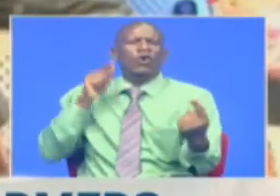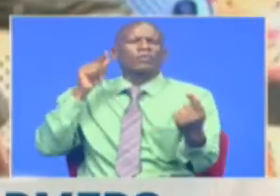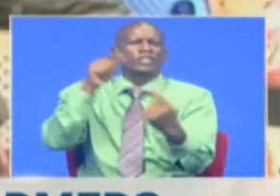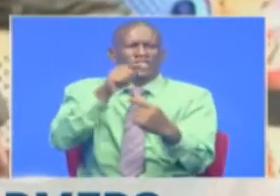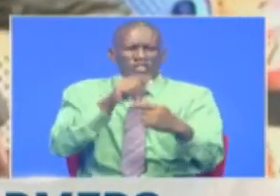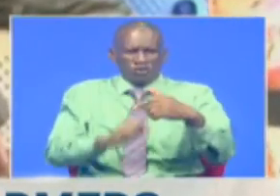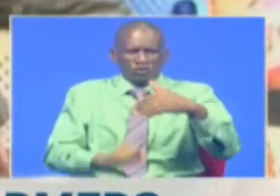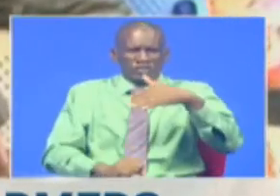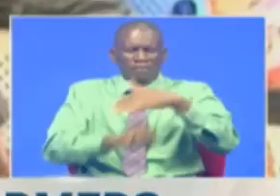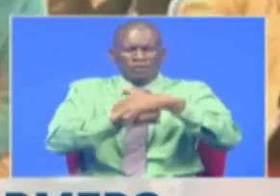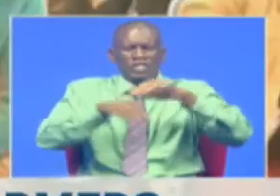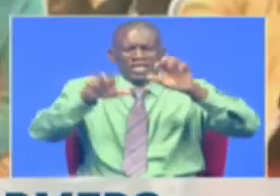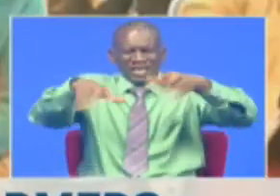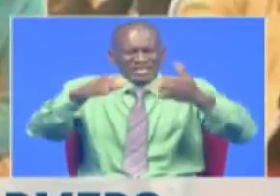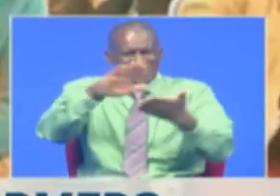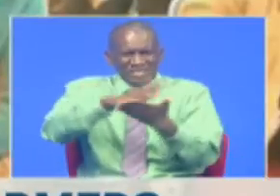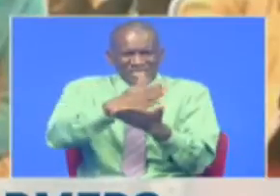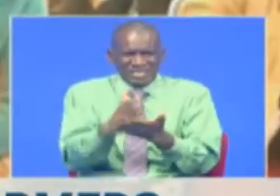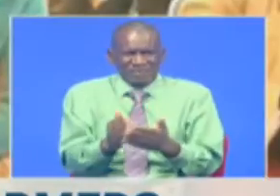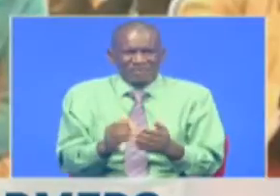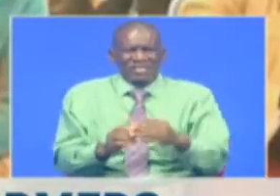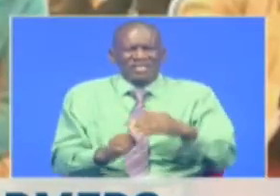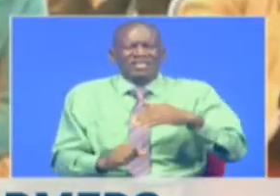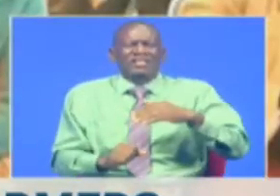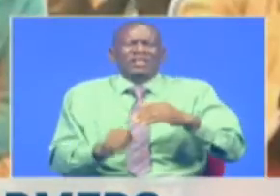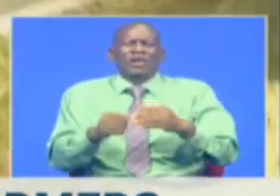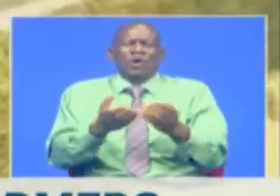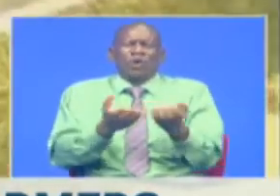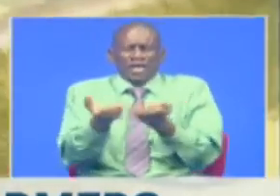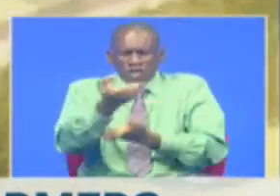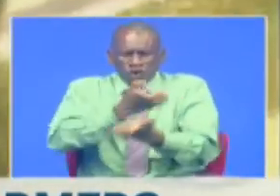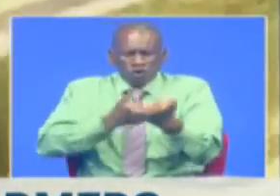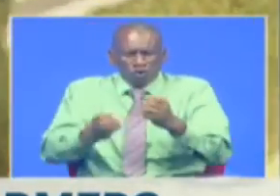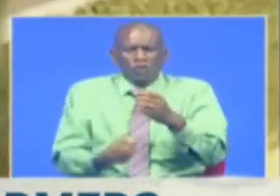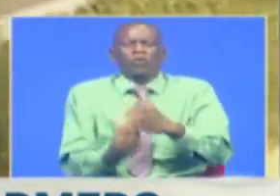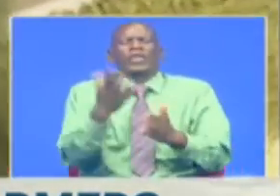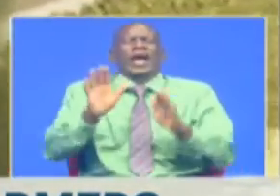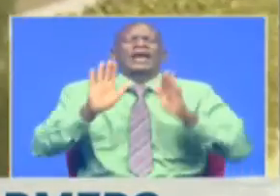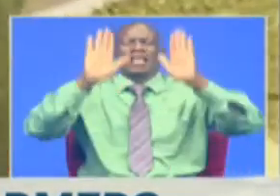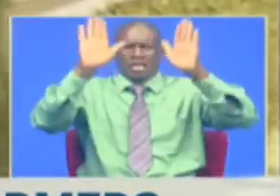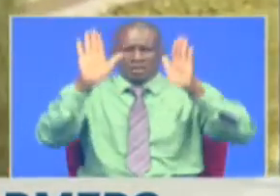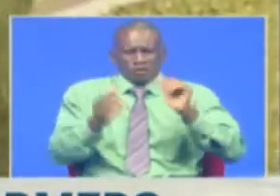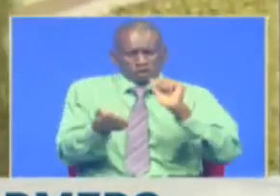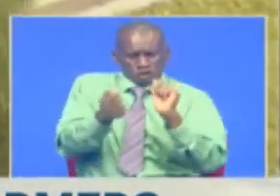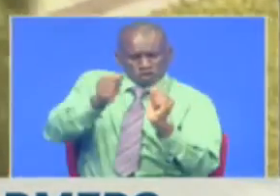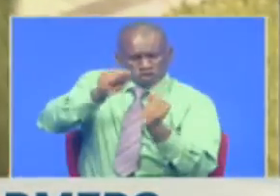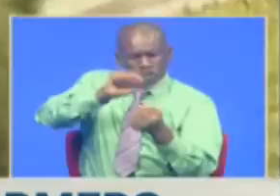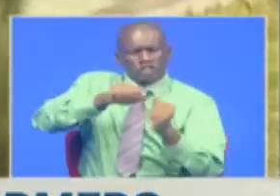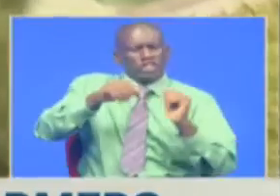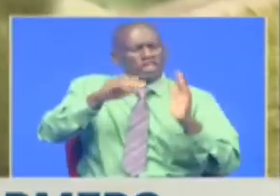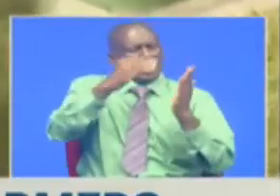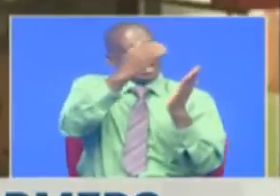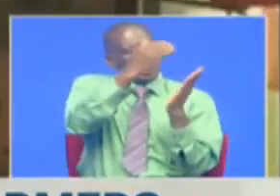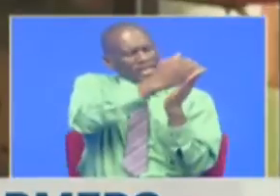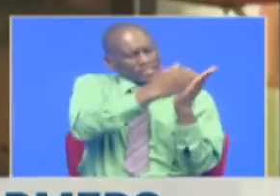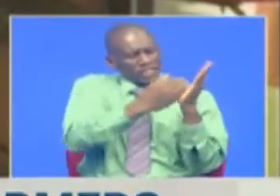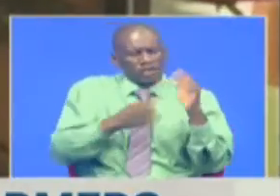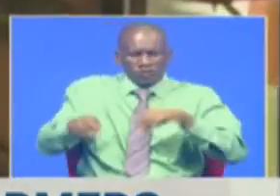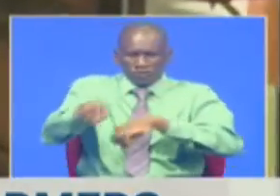the agricultural sector, the backbone of the economy, are key in the transformational agenda of the